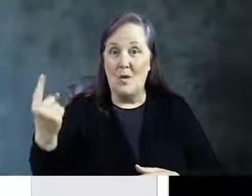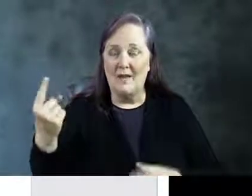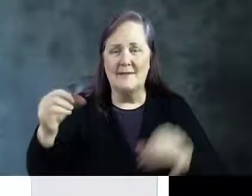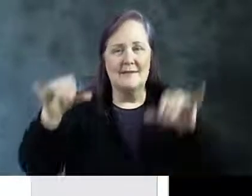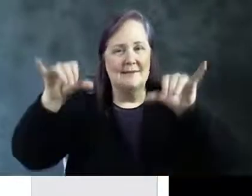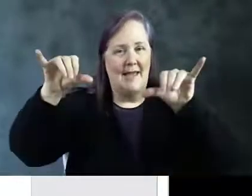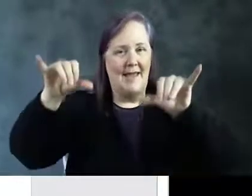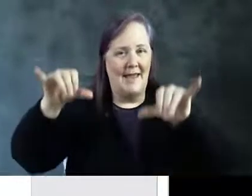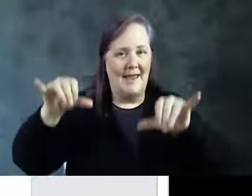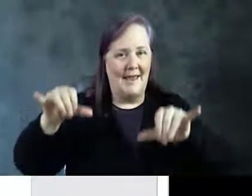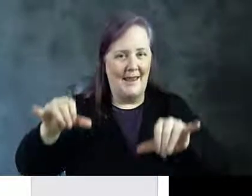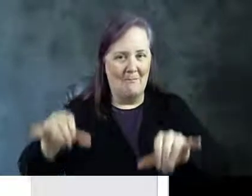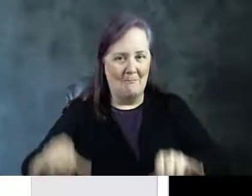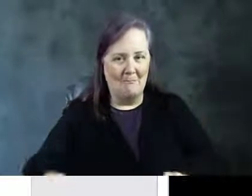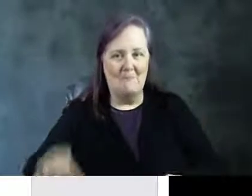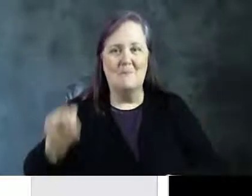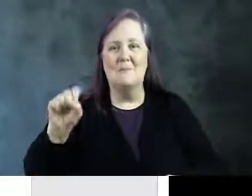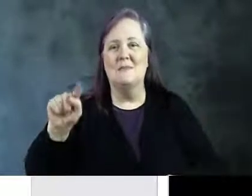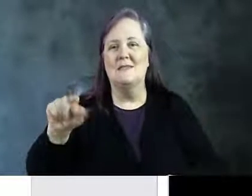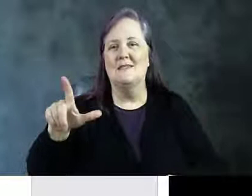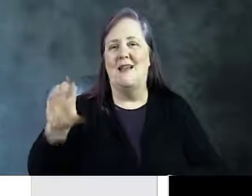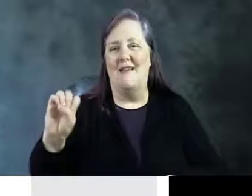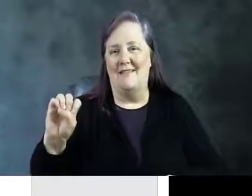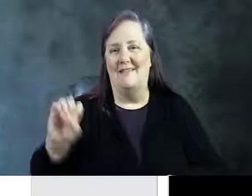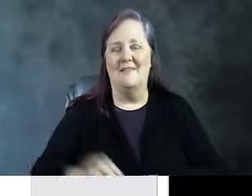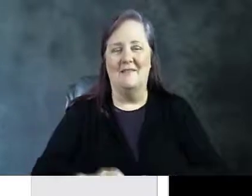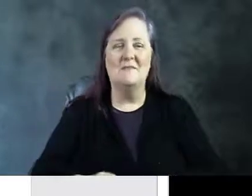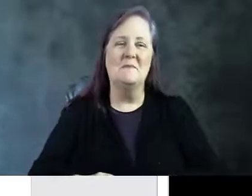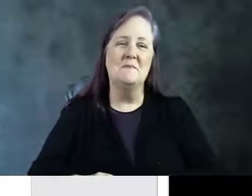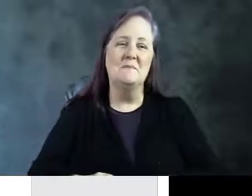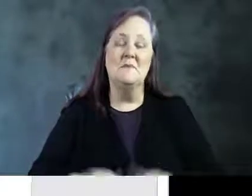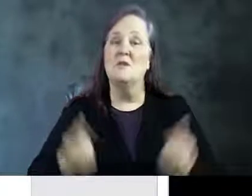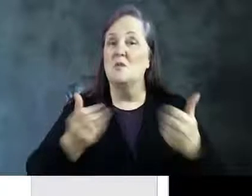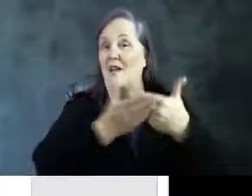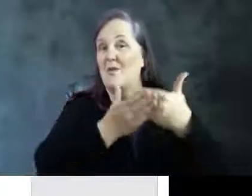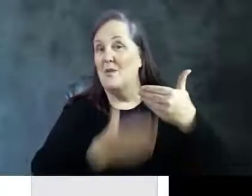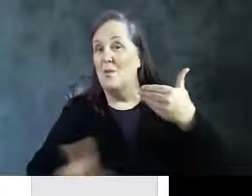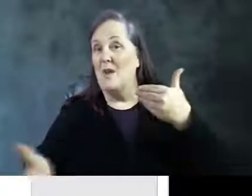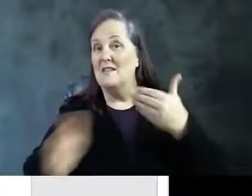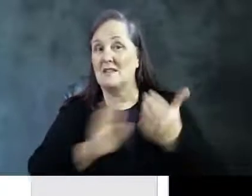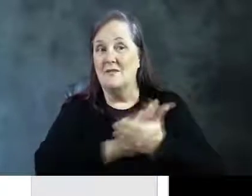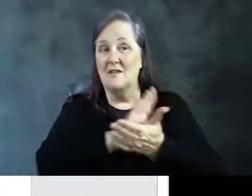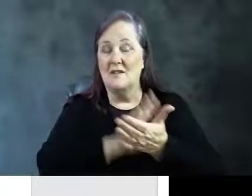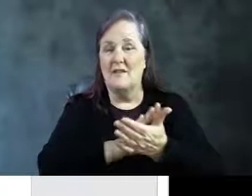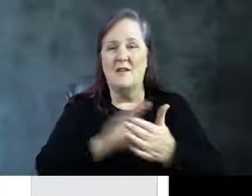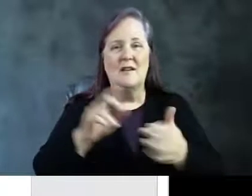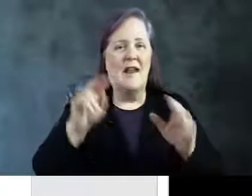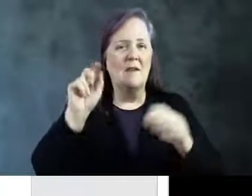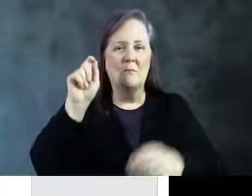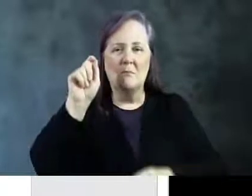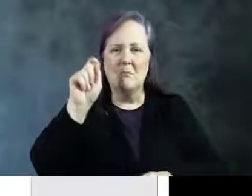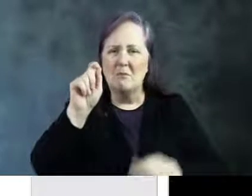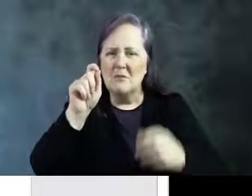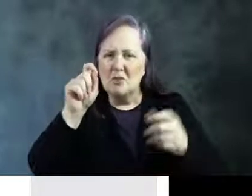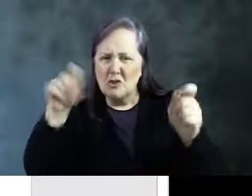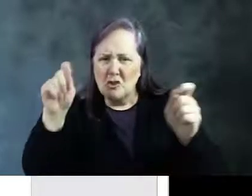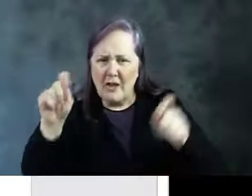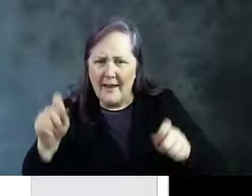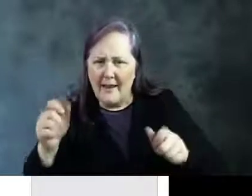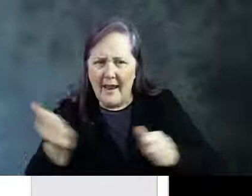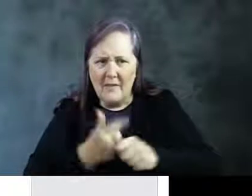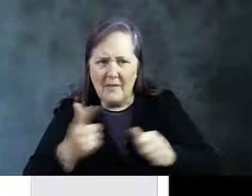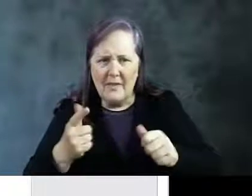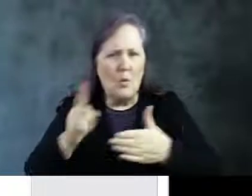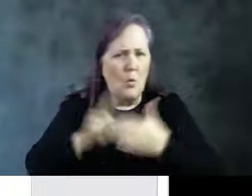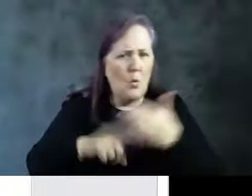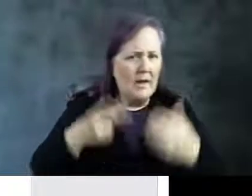Arial 20 bold. So now we're going to go through the rest of my document and mark everything as a heading 1 that should